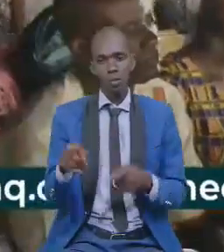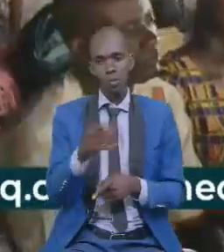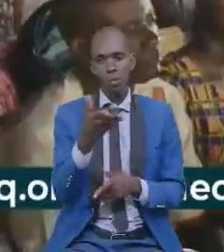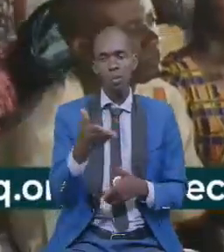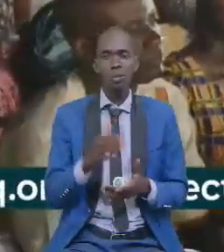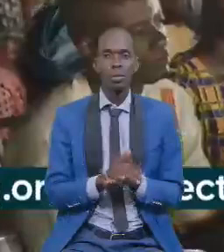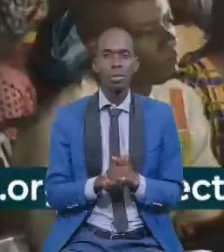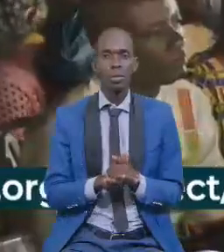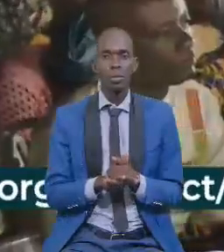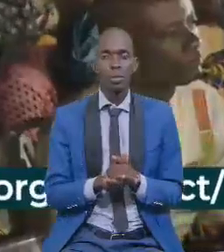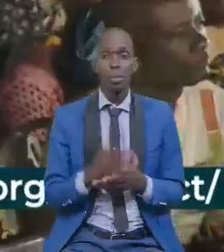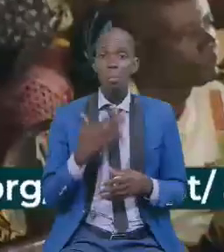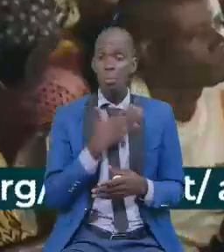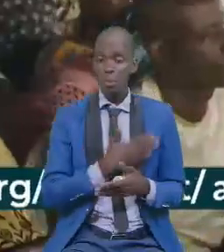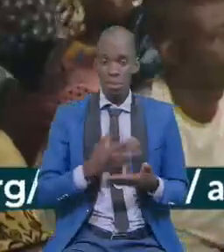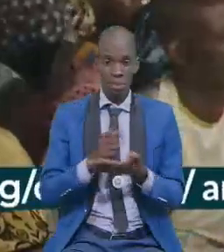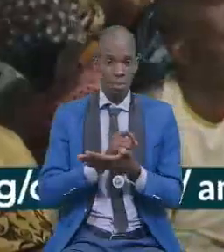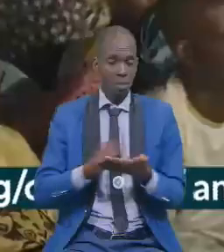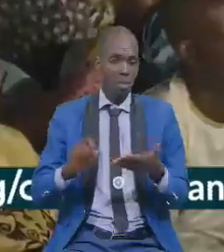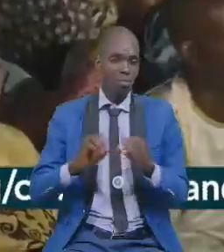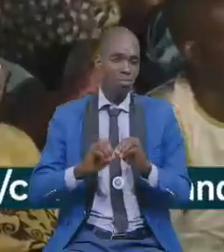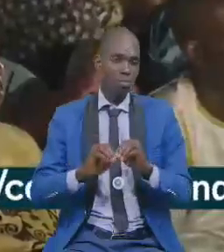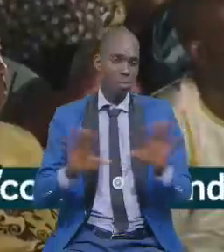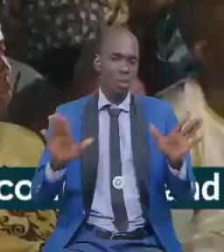Please, let's write legibly.